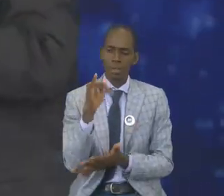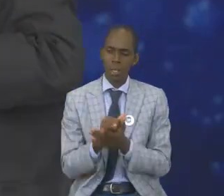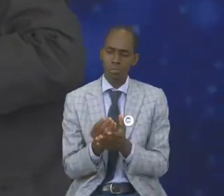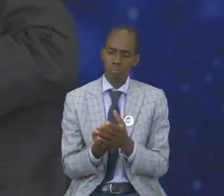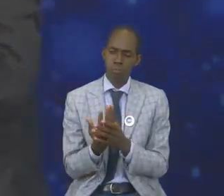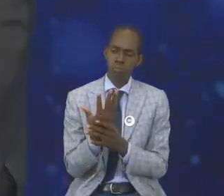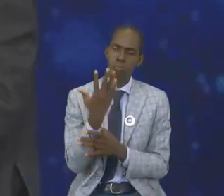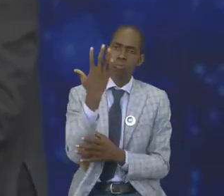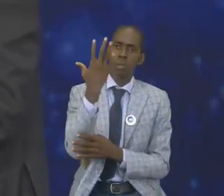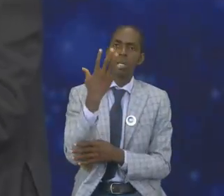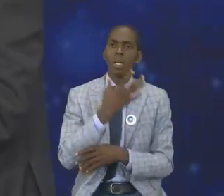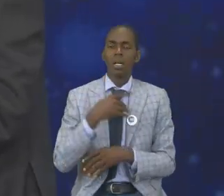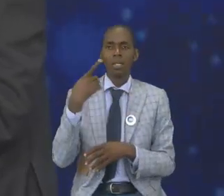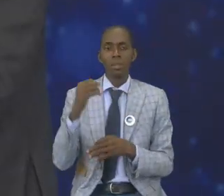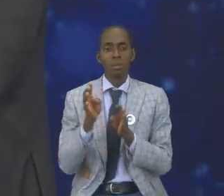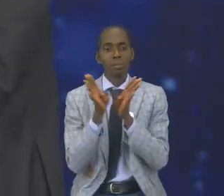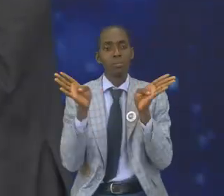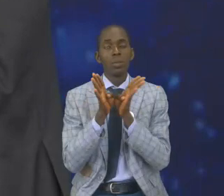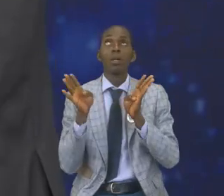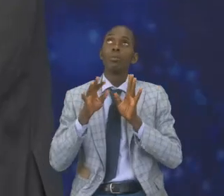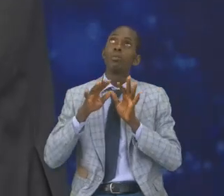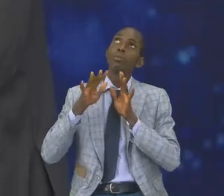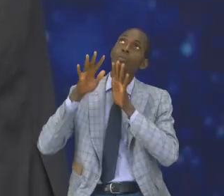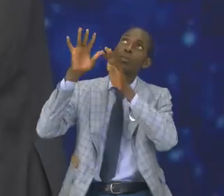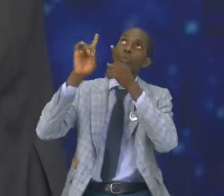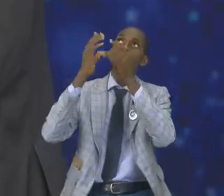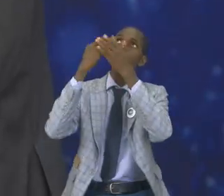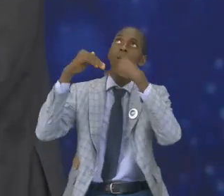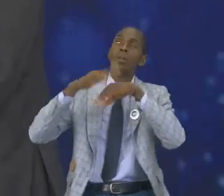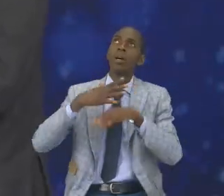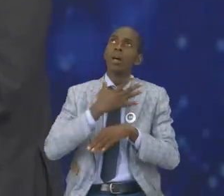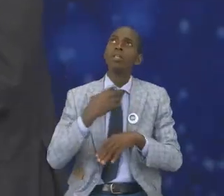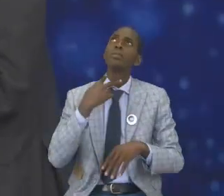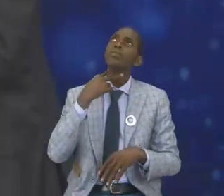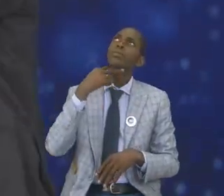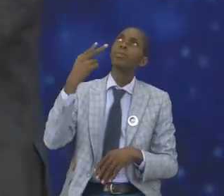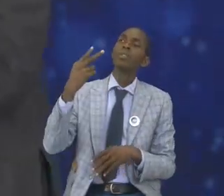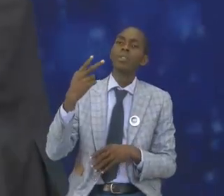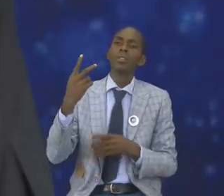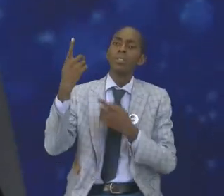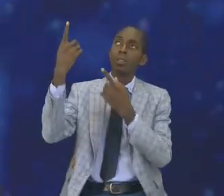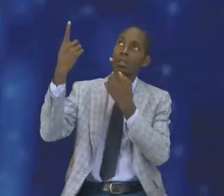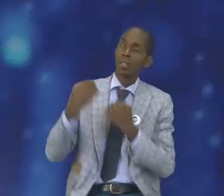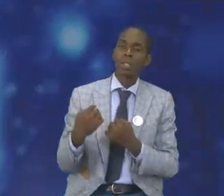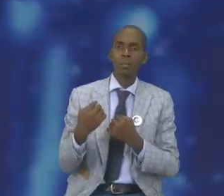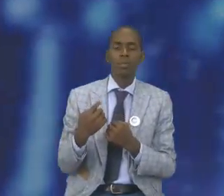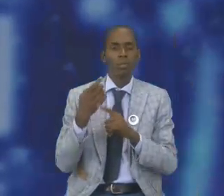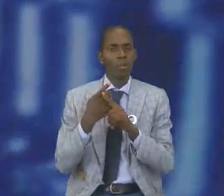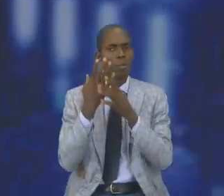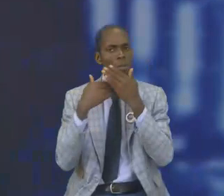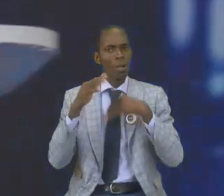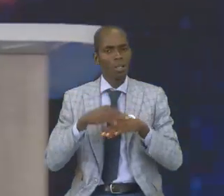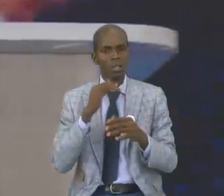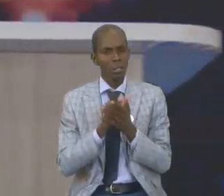branches reached into the heavens, and then a voice came of the watcher from heaven and said, cut